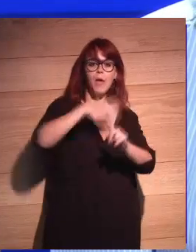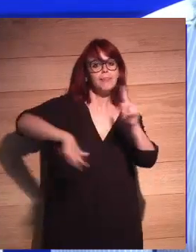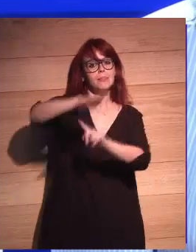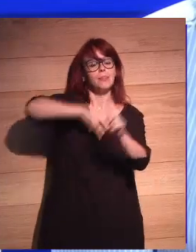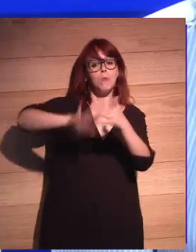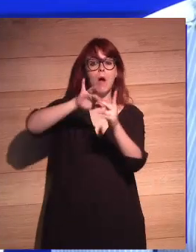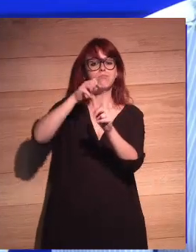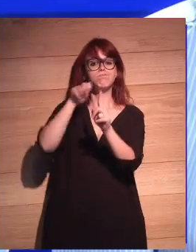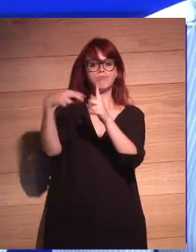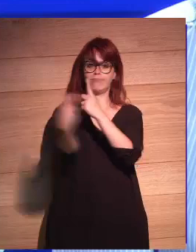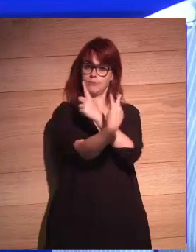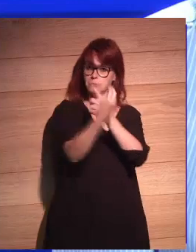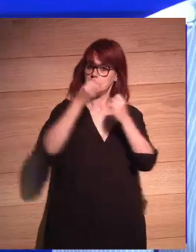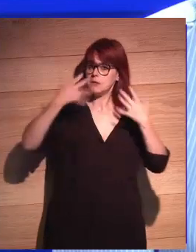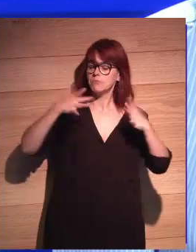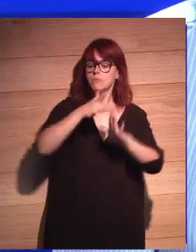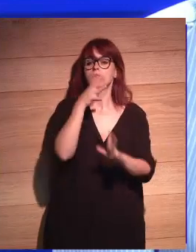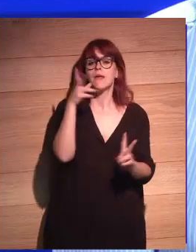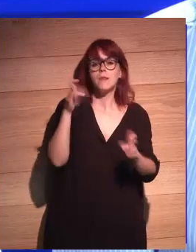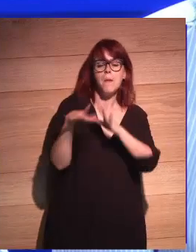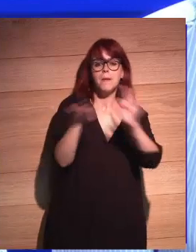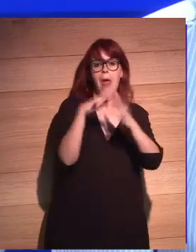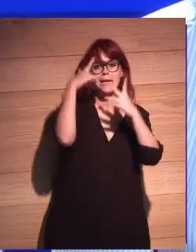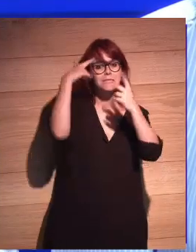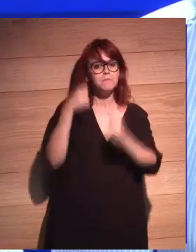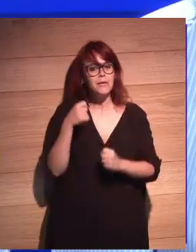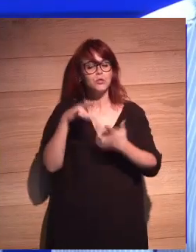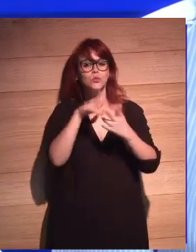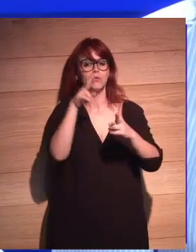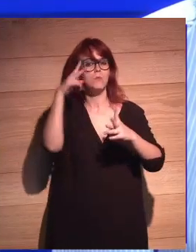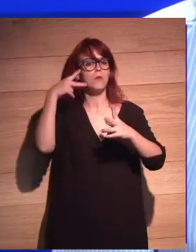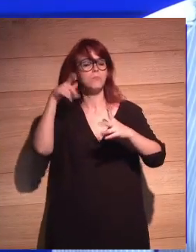platform, and with just a remote control they could interact with that context. For that, we had